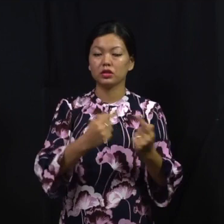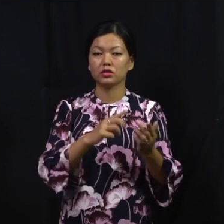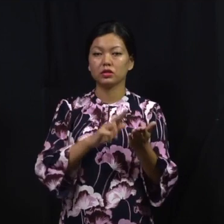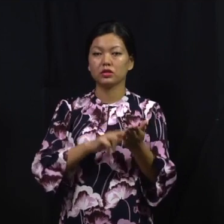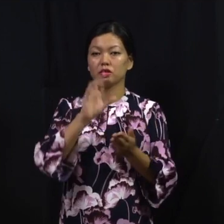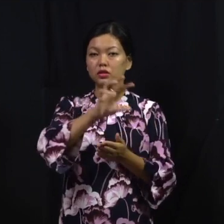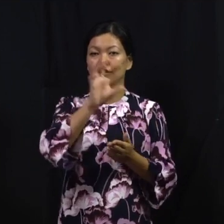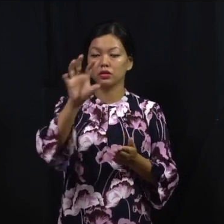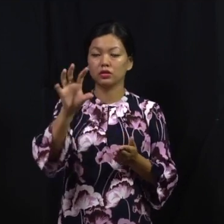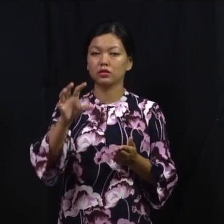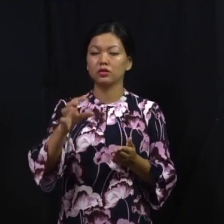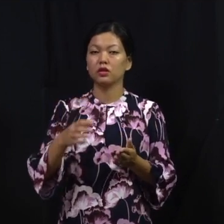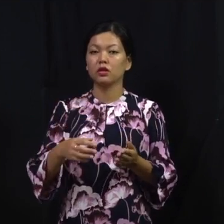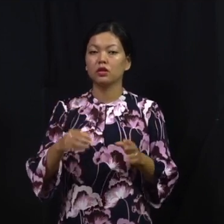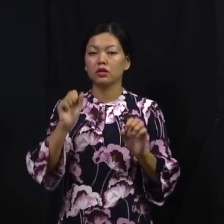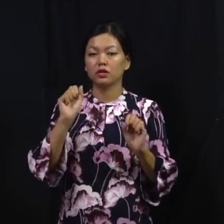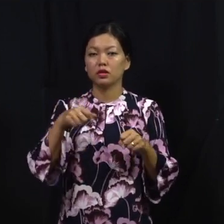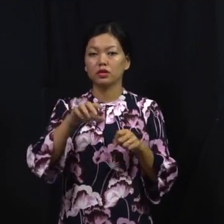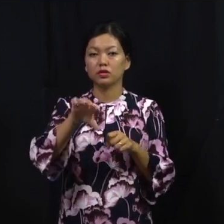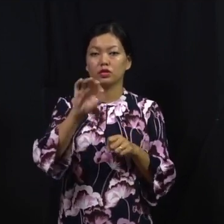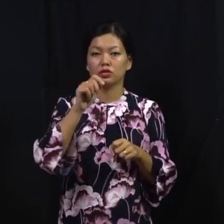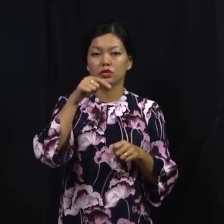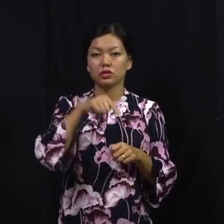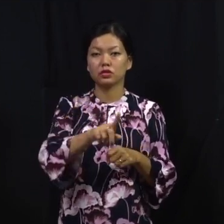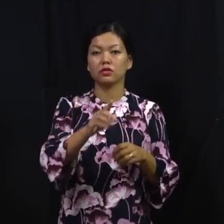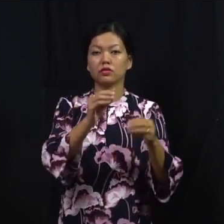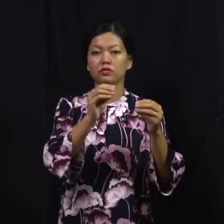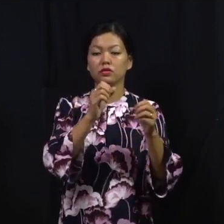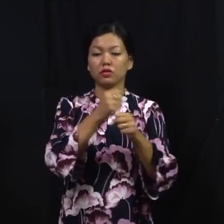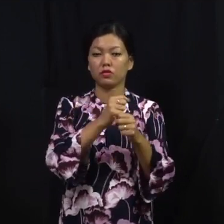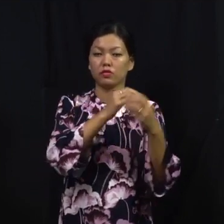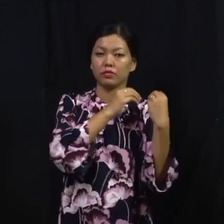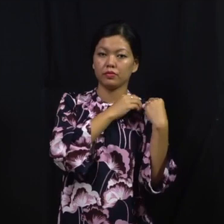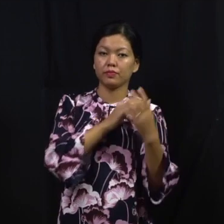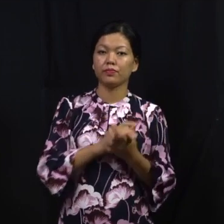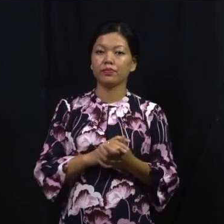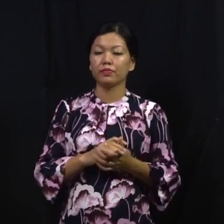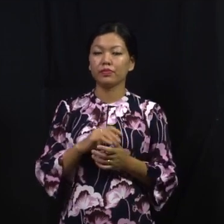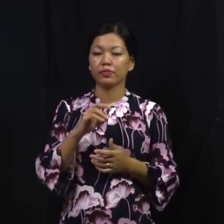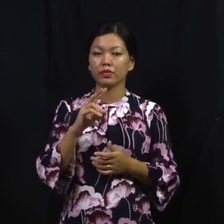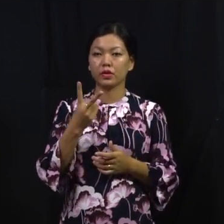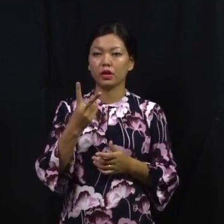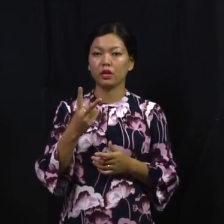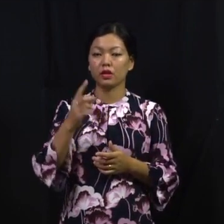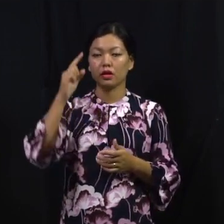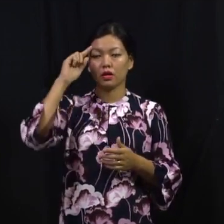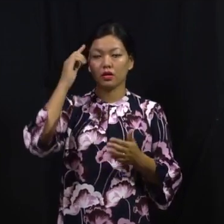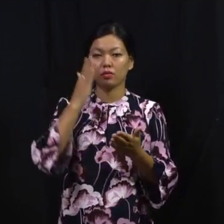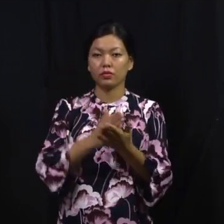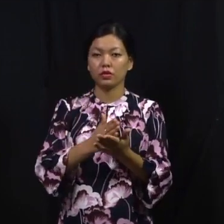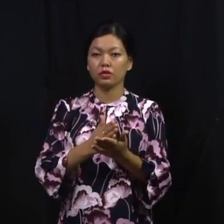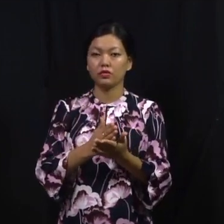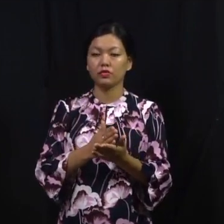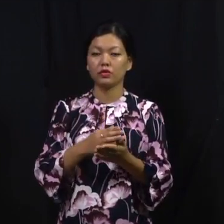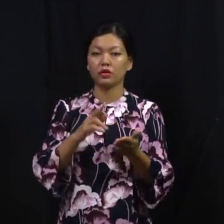to self-government. Point number 2, the nationalists believe in the ideas of liberty, equality. Okay, the